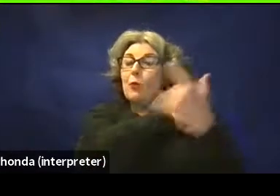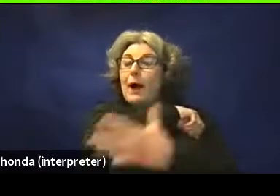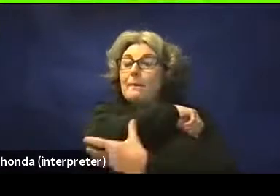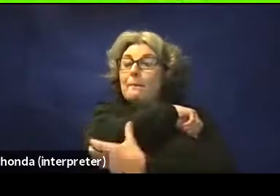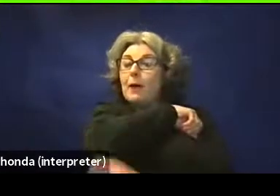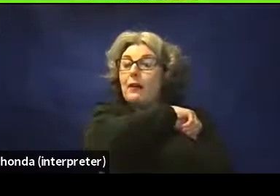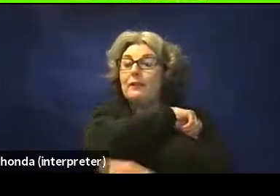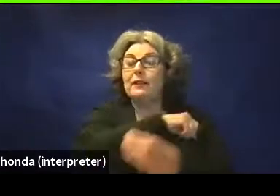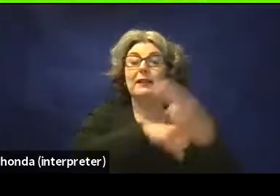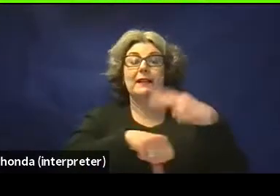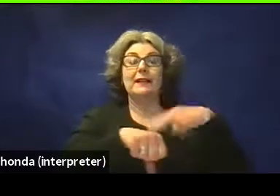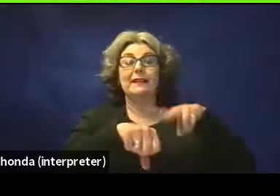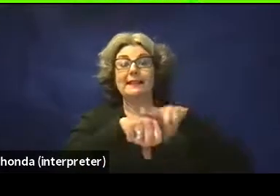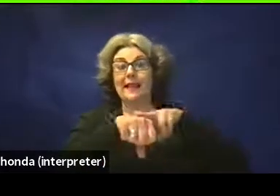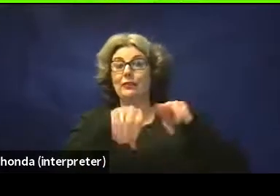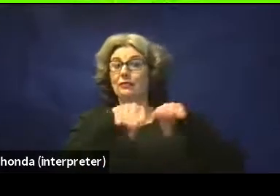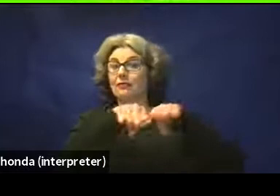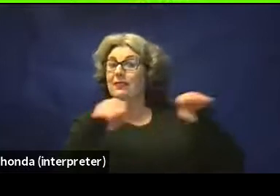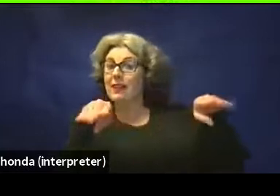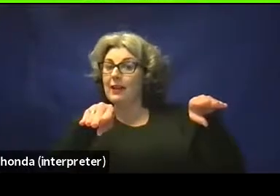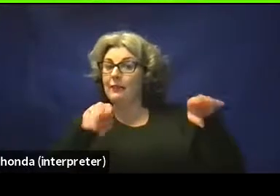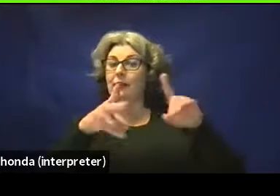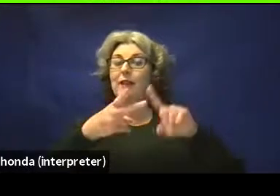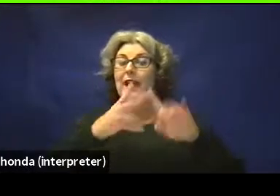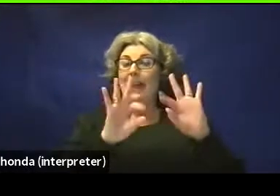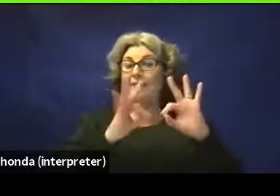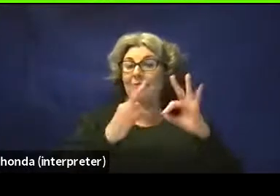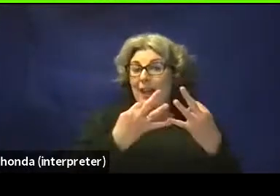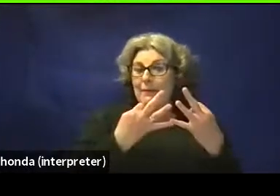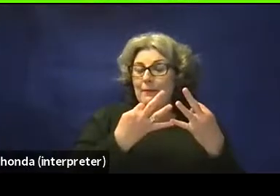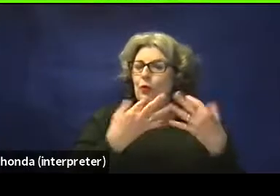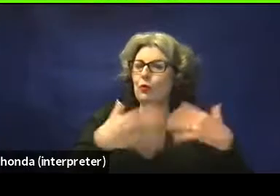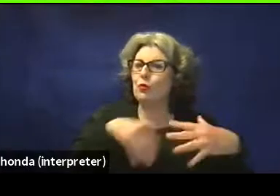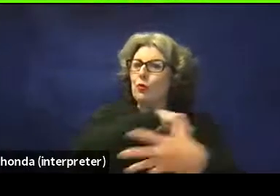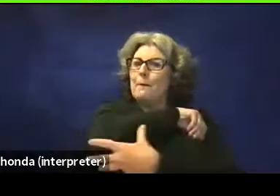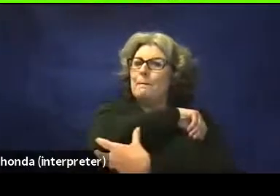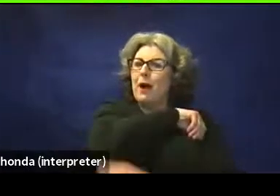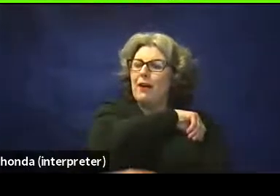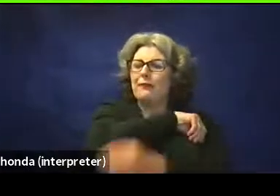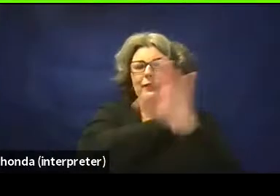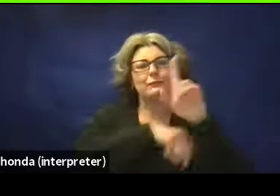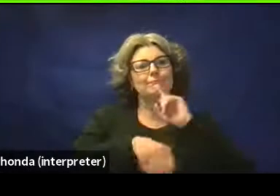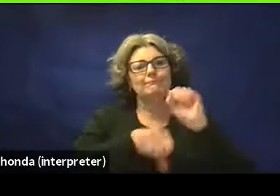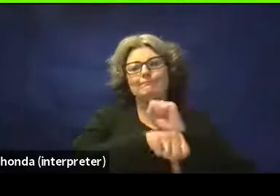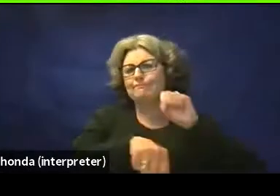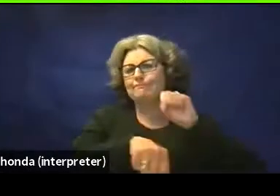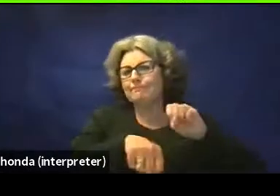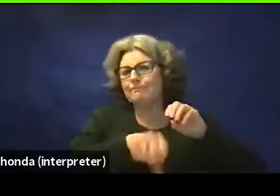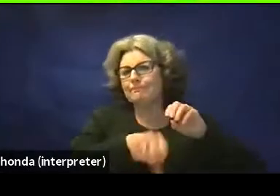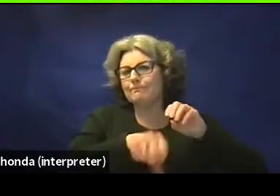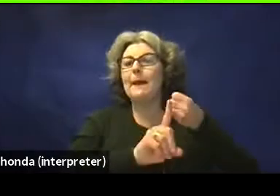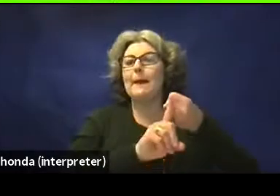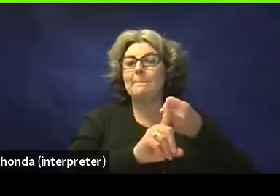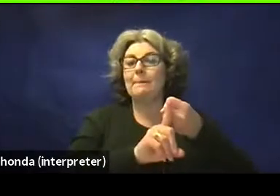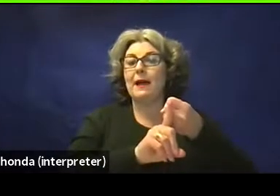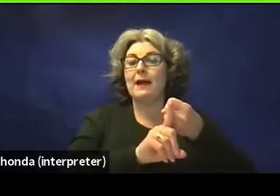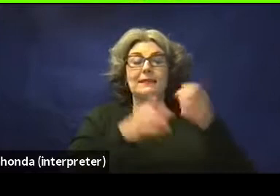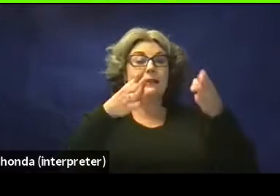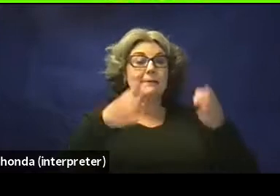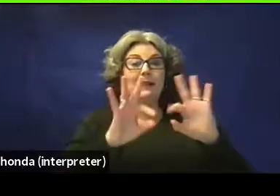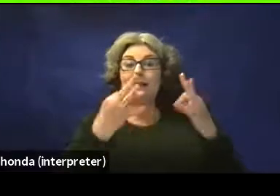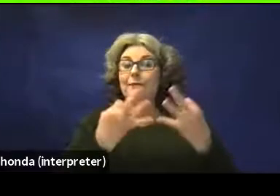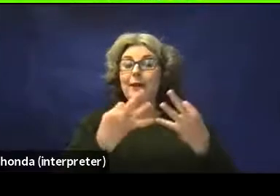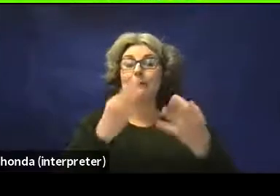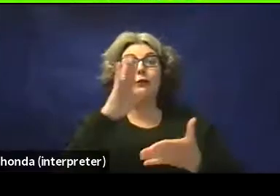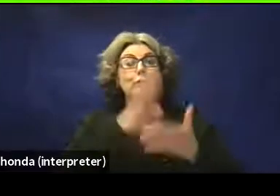both at the nation state level and at the family level really impacts anyone in the family who goes